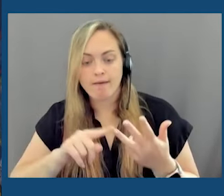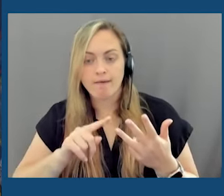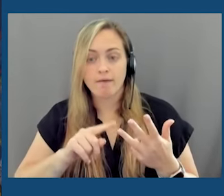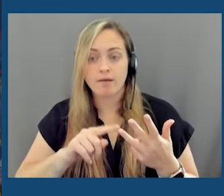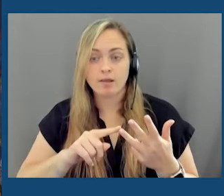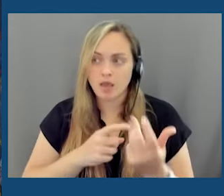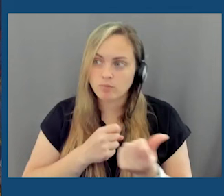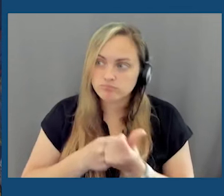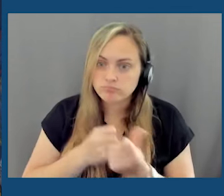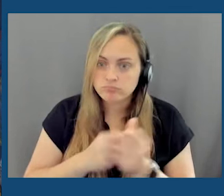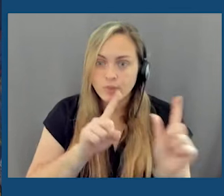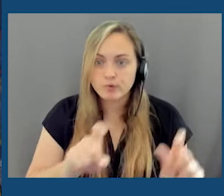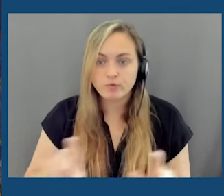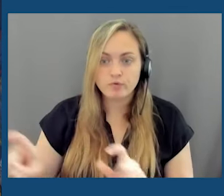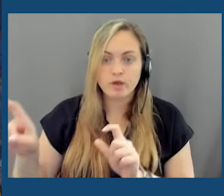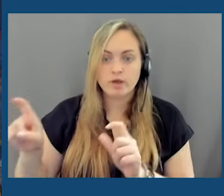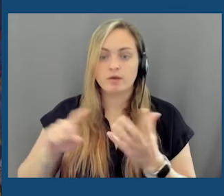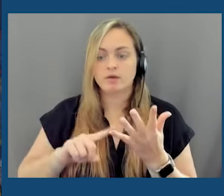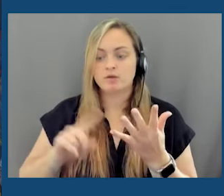survey.